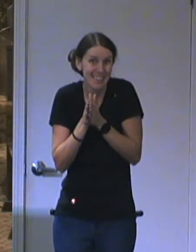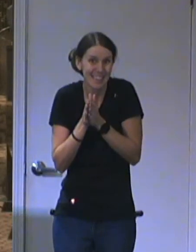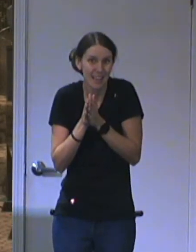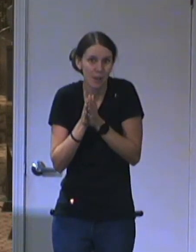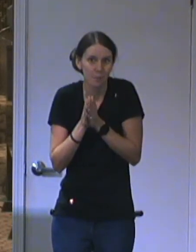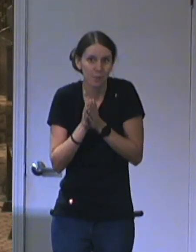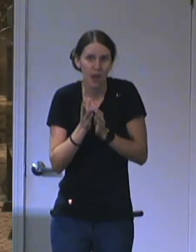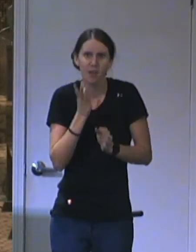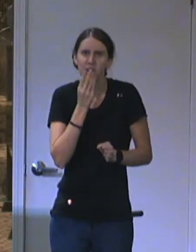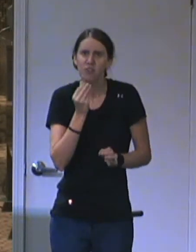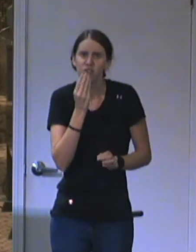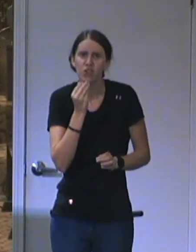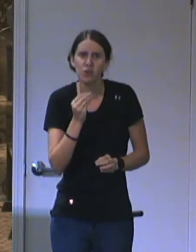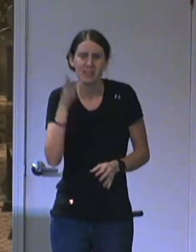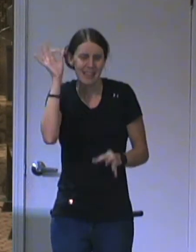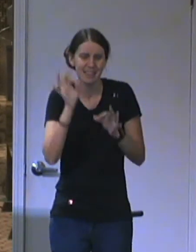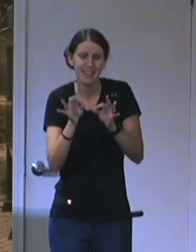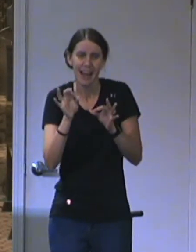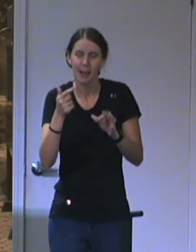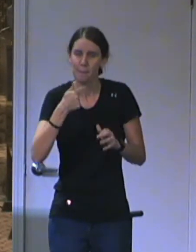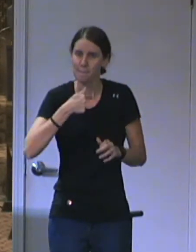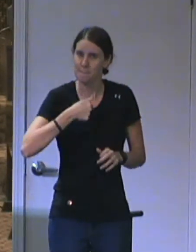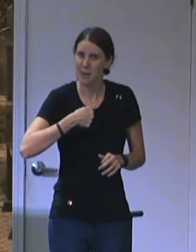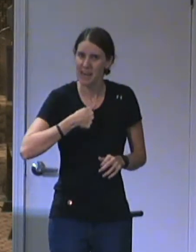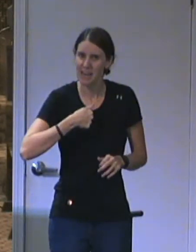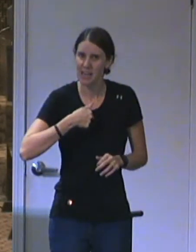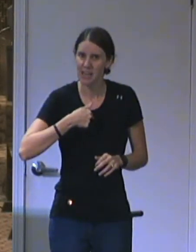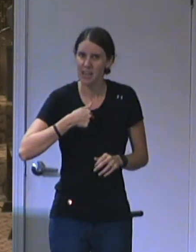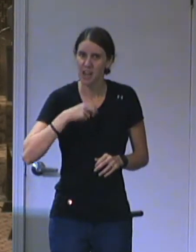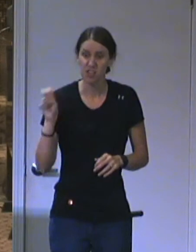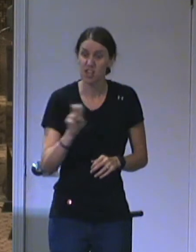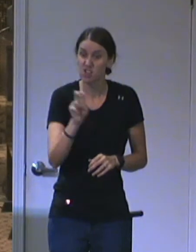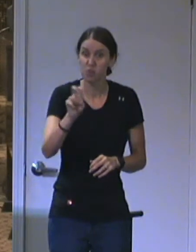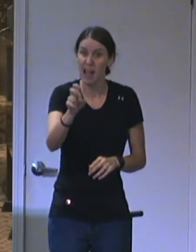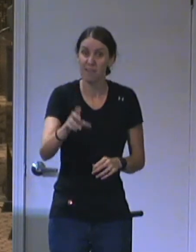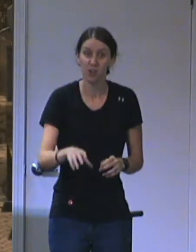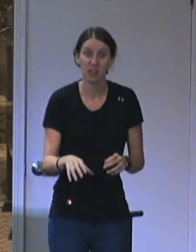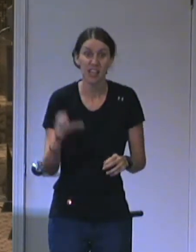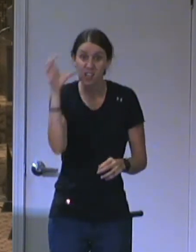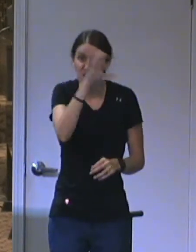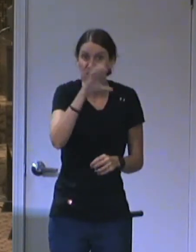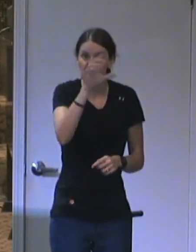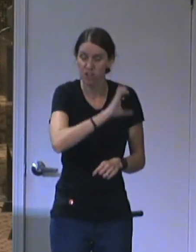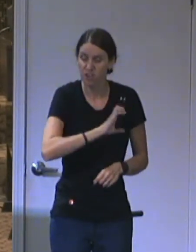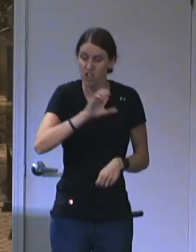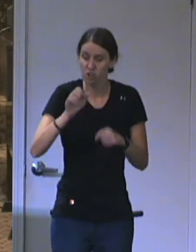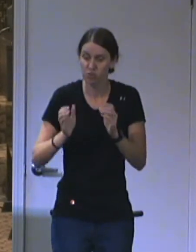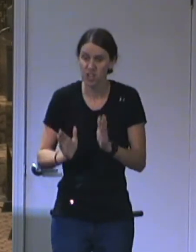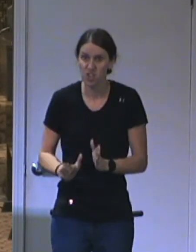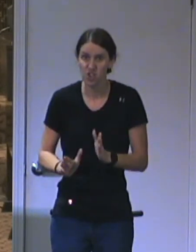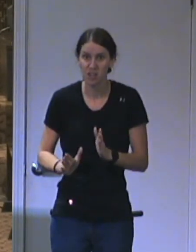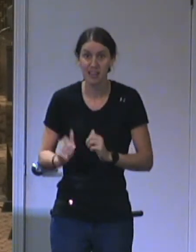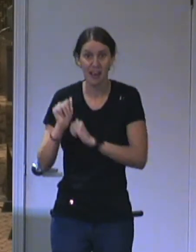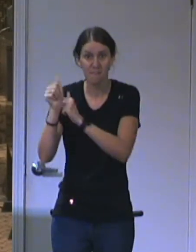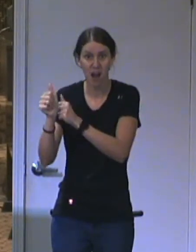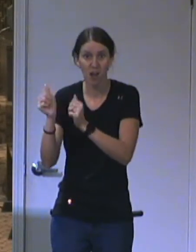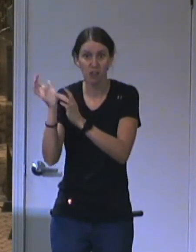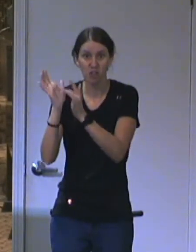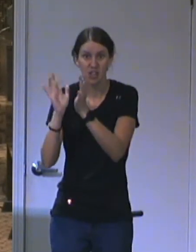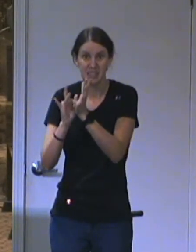the Jews picked me to go out and hunt down Christians, people who follow Jesus Christ.